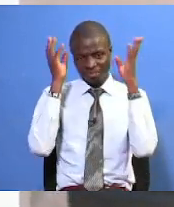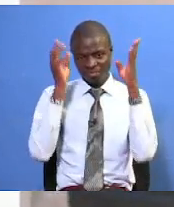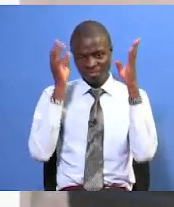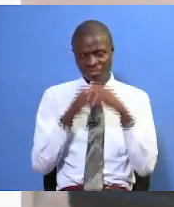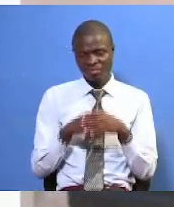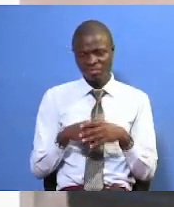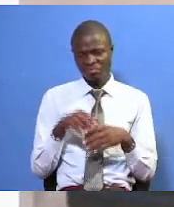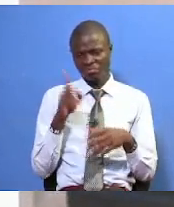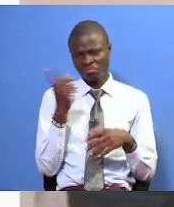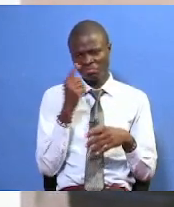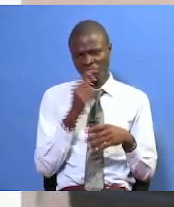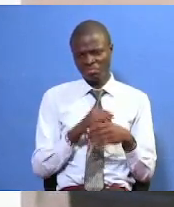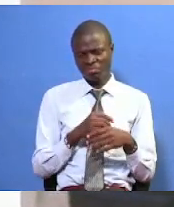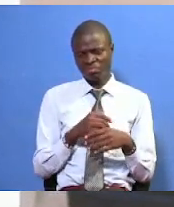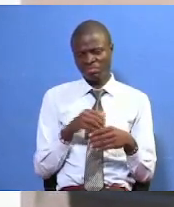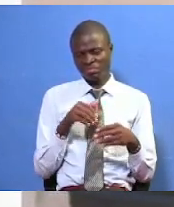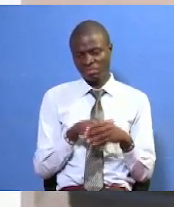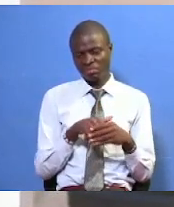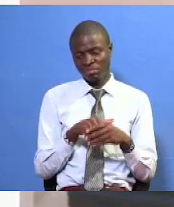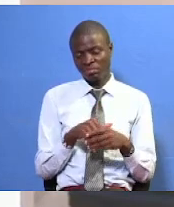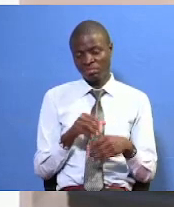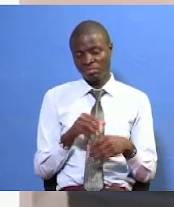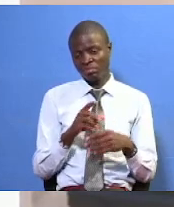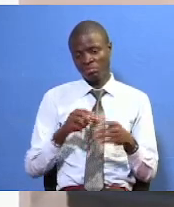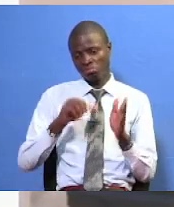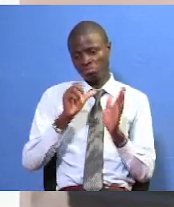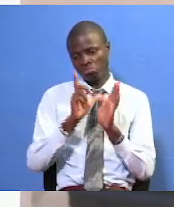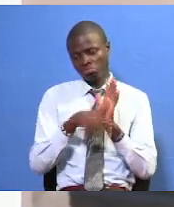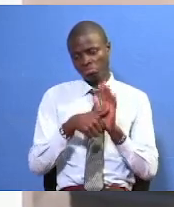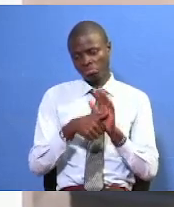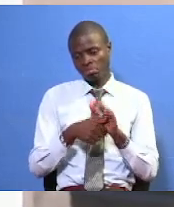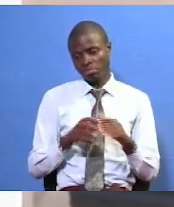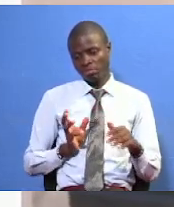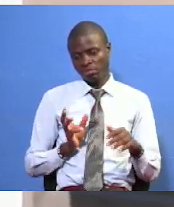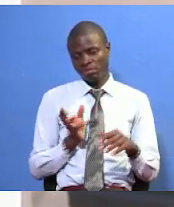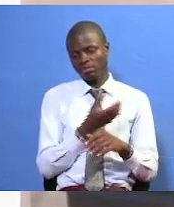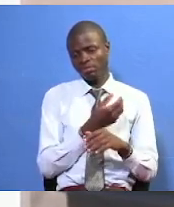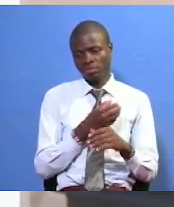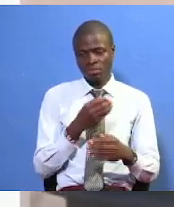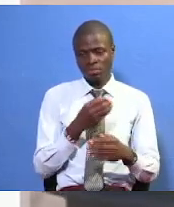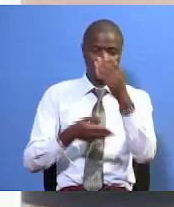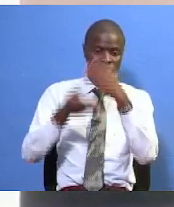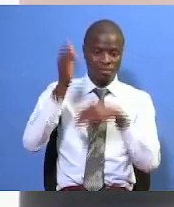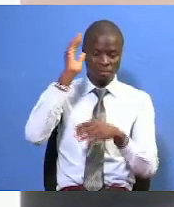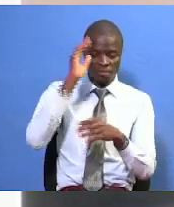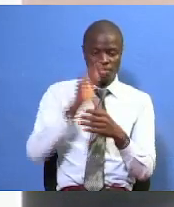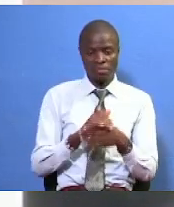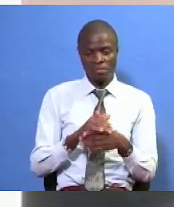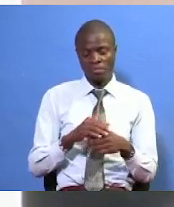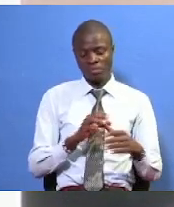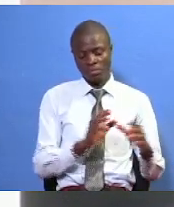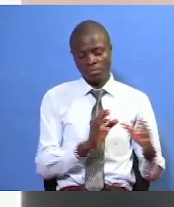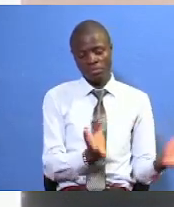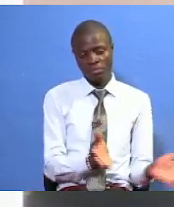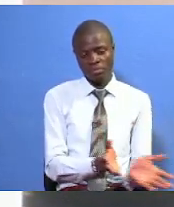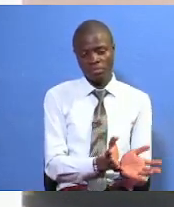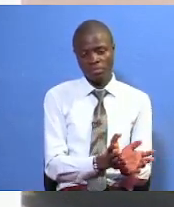goalkeeper of my secondary school and later our university team, the KU Hardnuts, which I also captained.